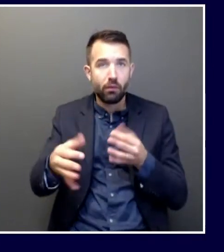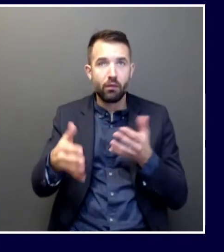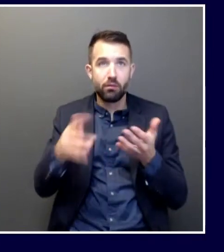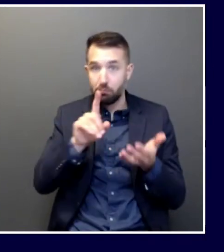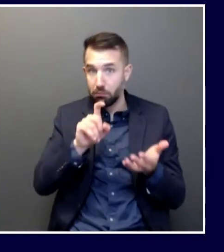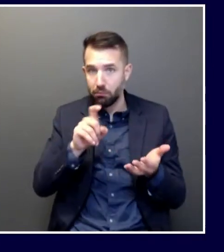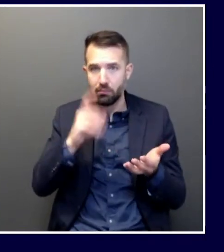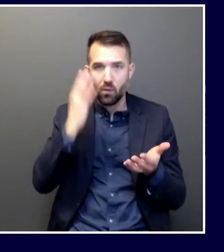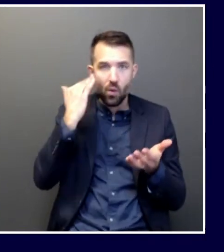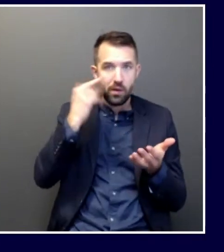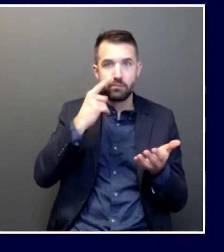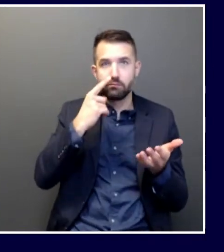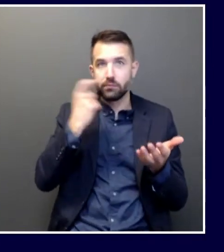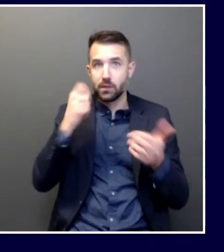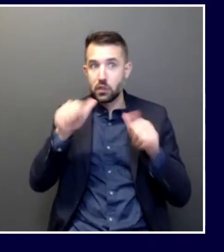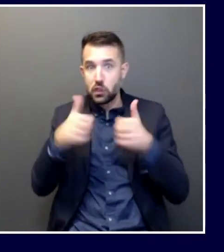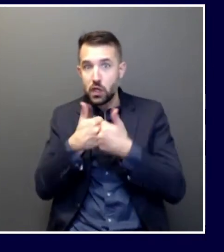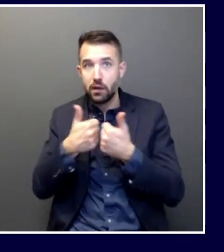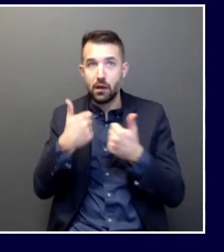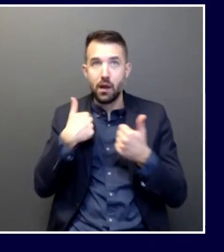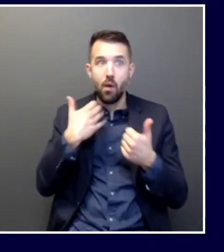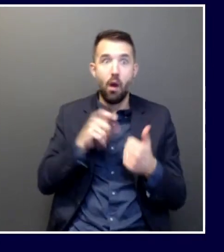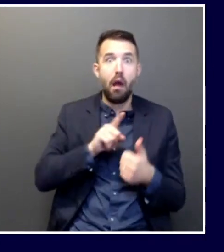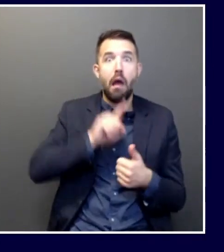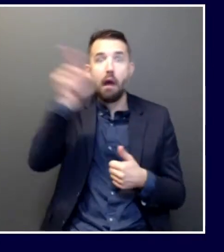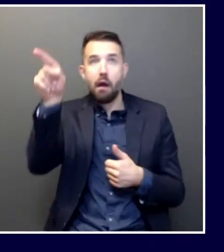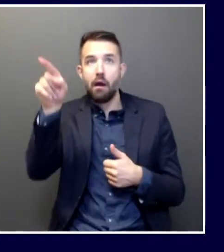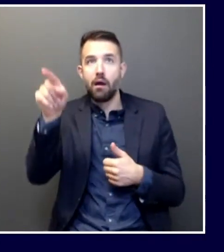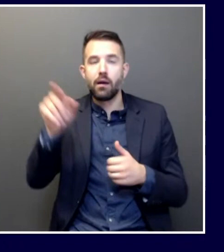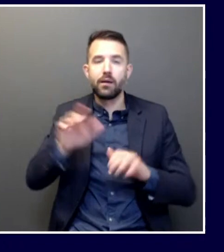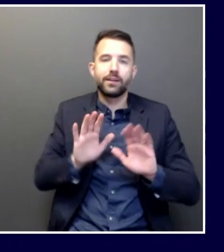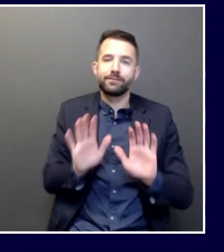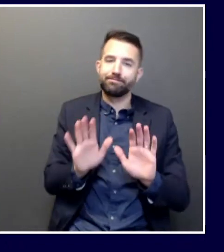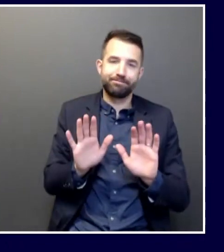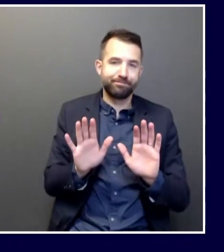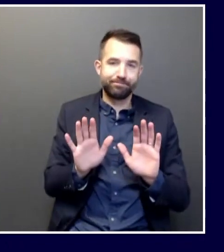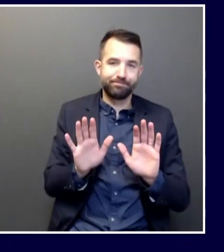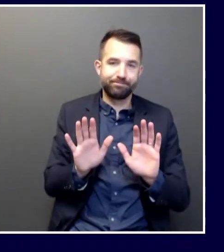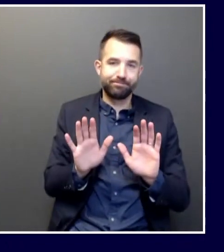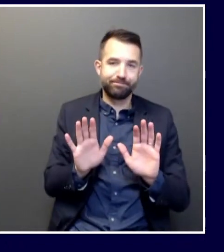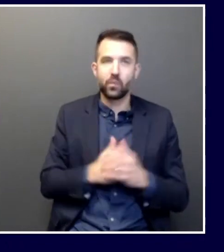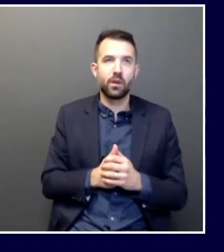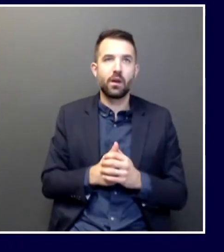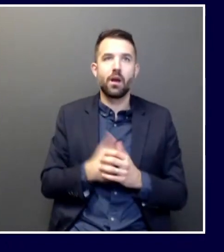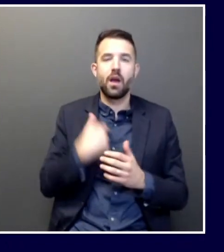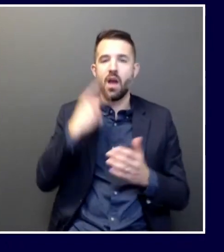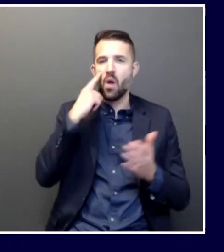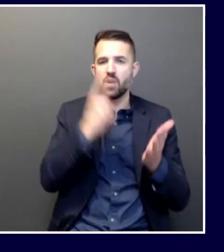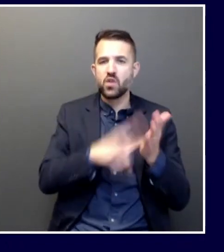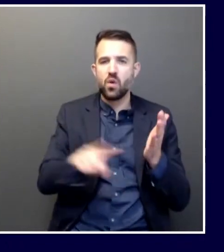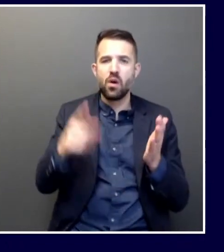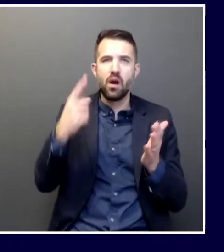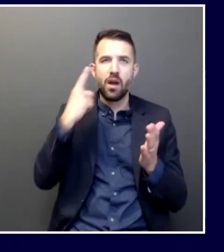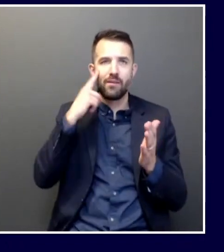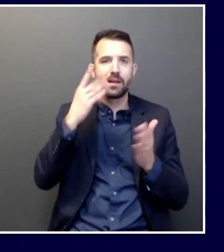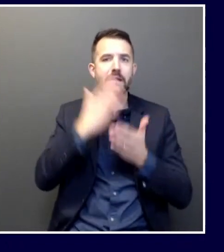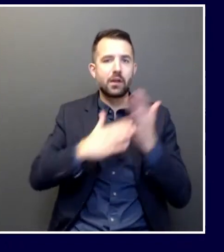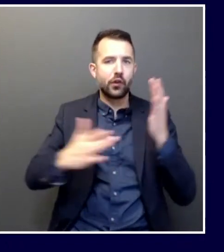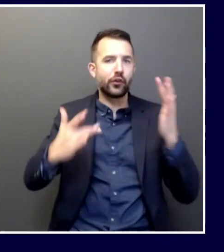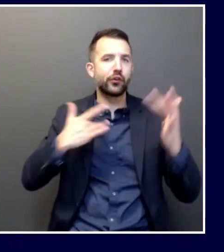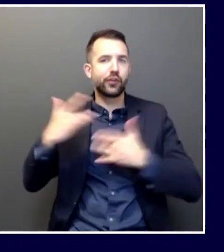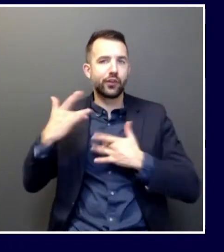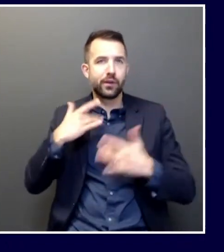travel. Evan, we're going to check. I did hear about some of those concerns, and Commissioner, if you've got other data,